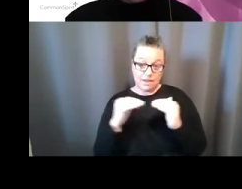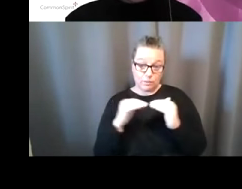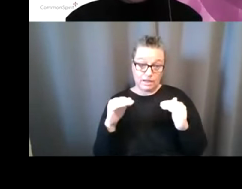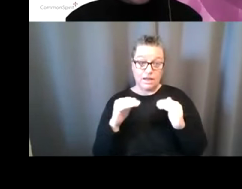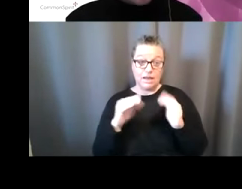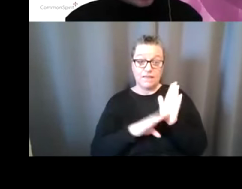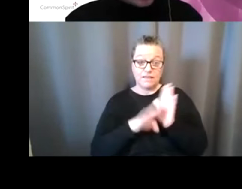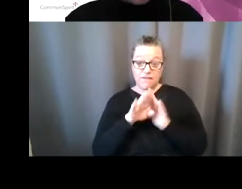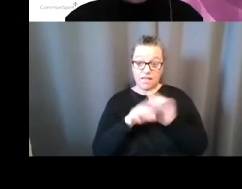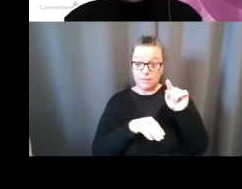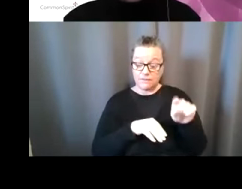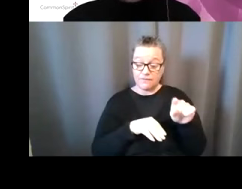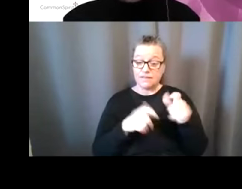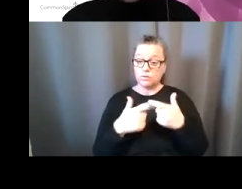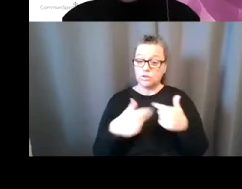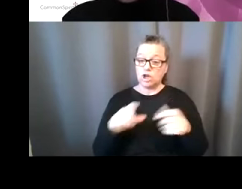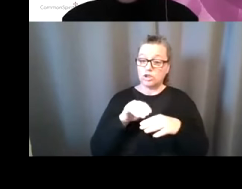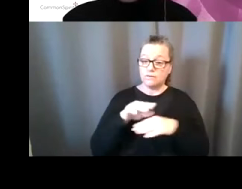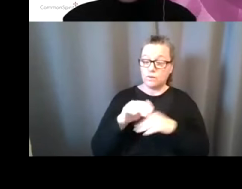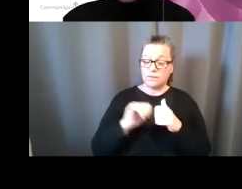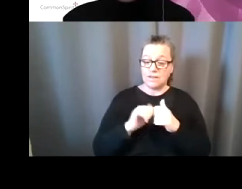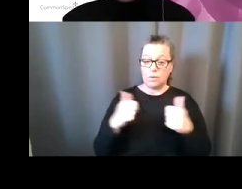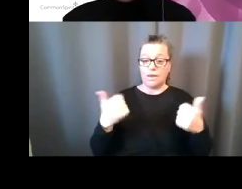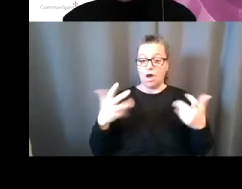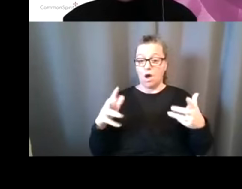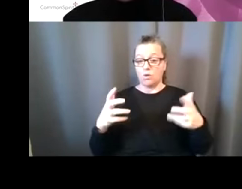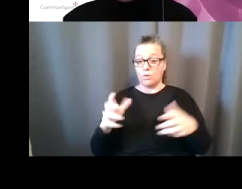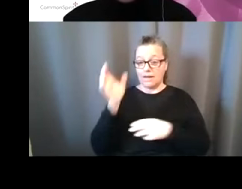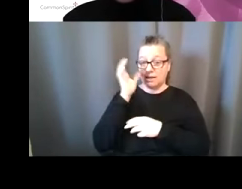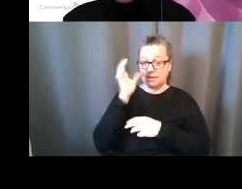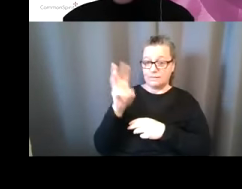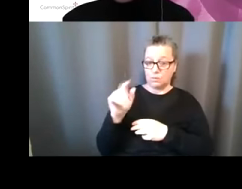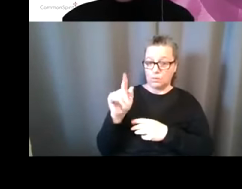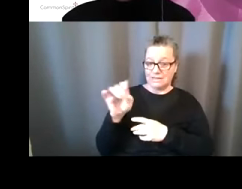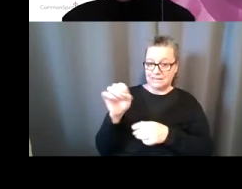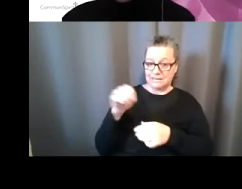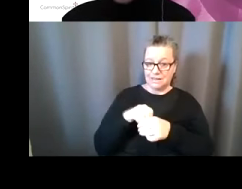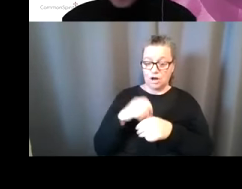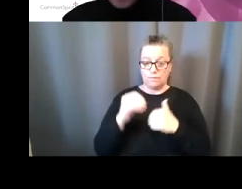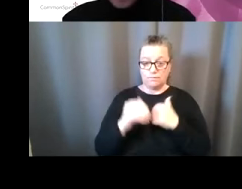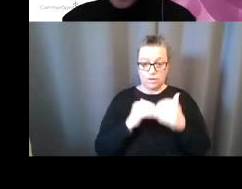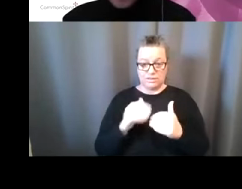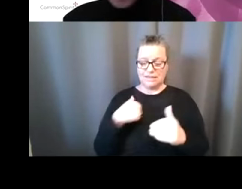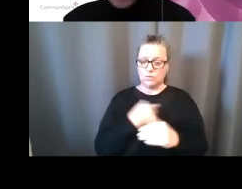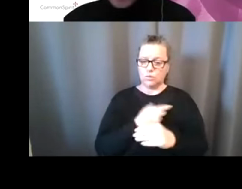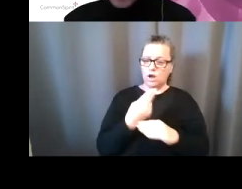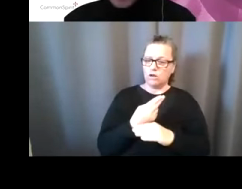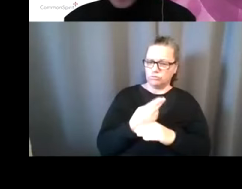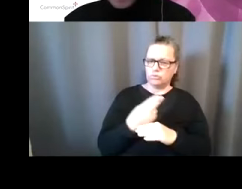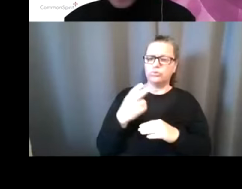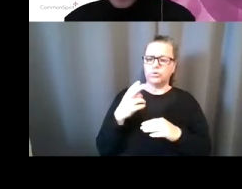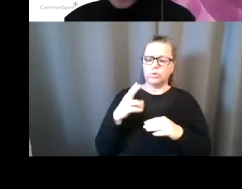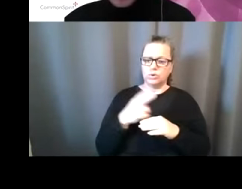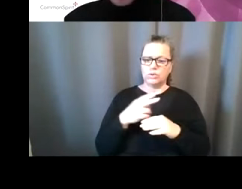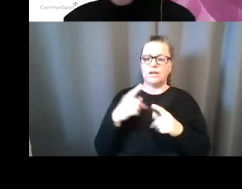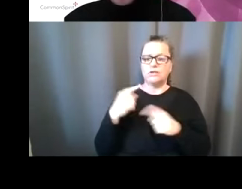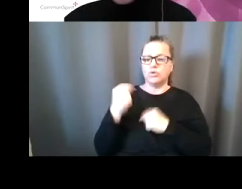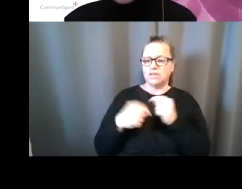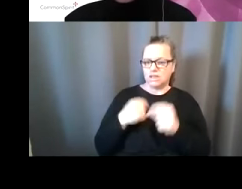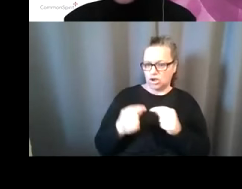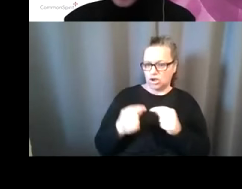wheel was largely influenced by how we already conceptualize waste in our processes. We're used to using the traditional waste wheel and